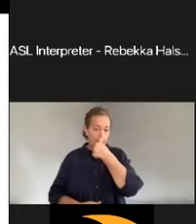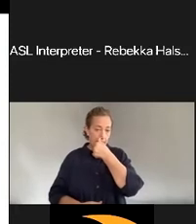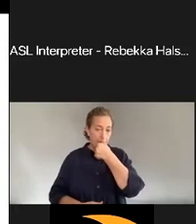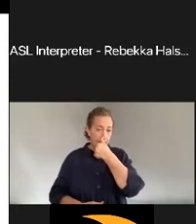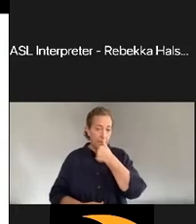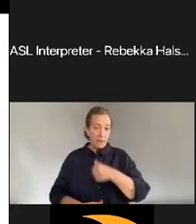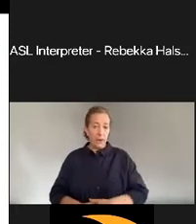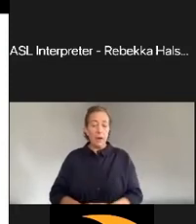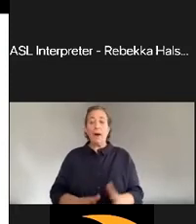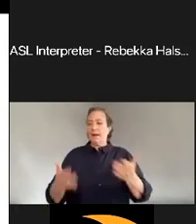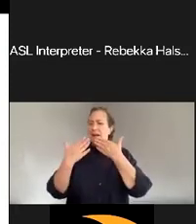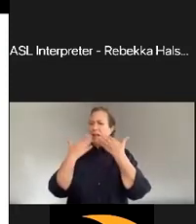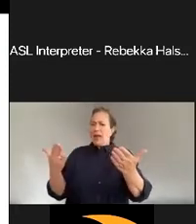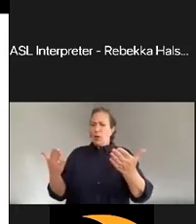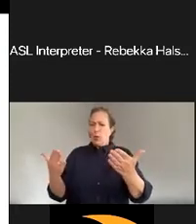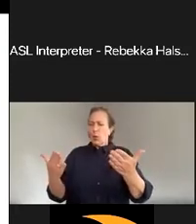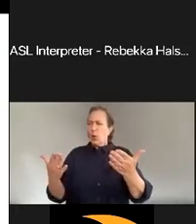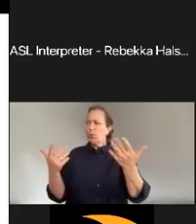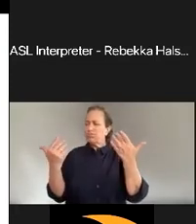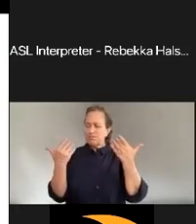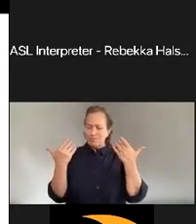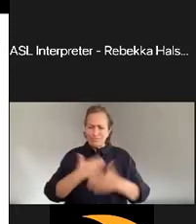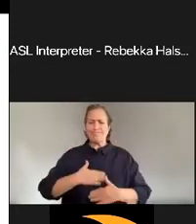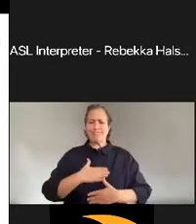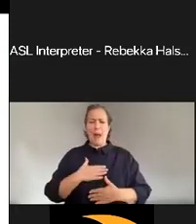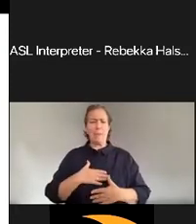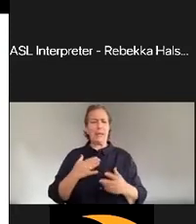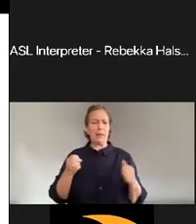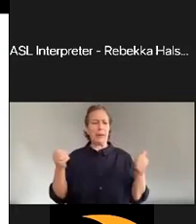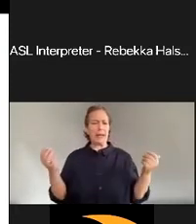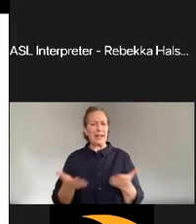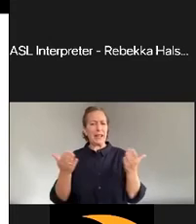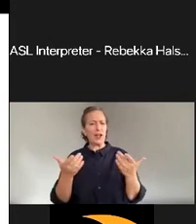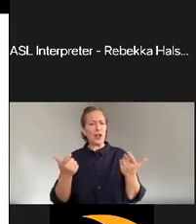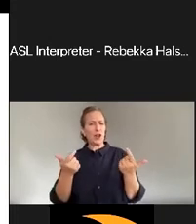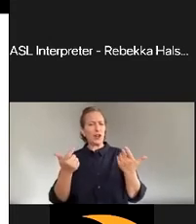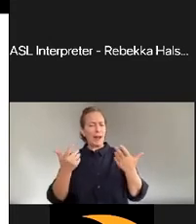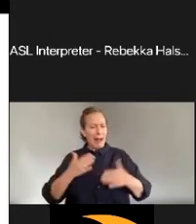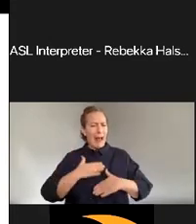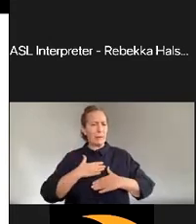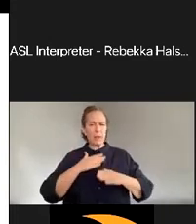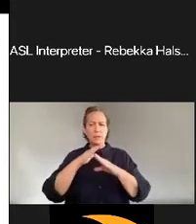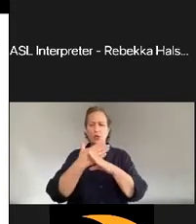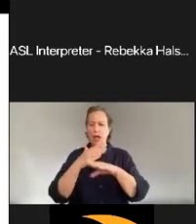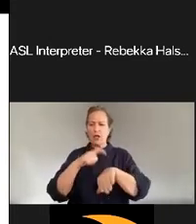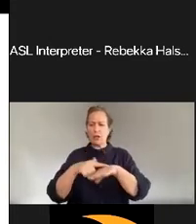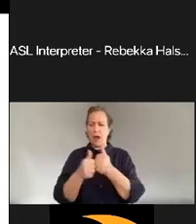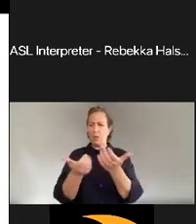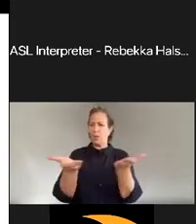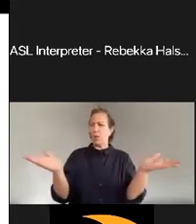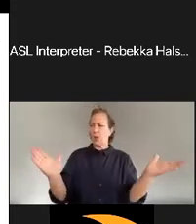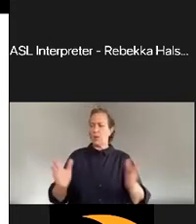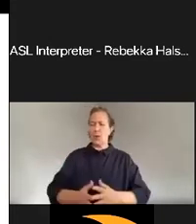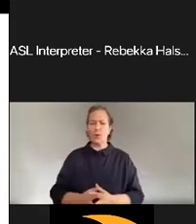it's such a pleasure to be here. I really appreciate the chance to share this time with everyone who's participating. As